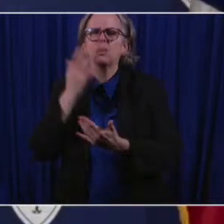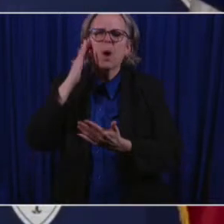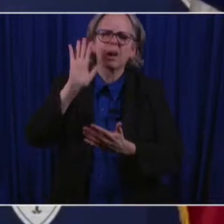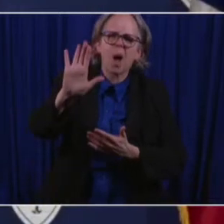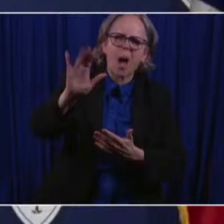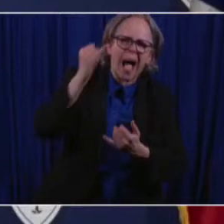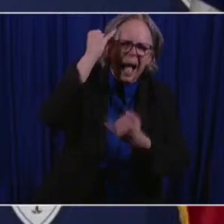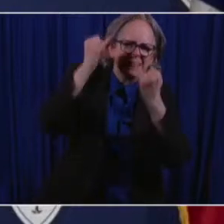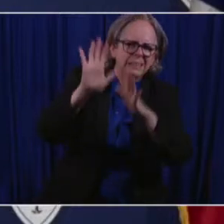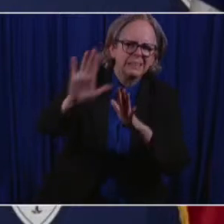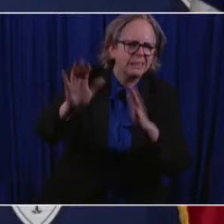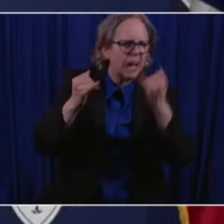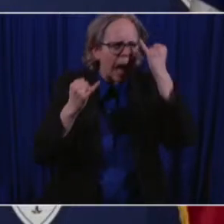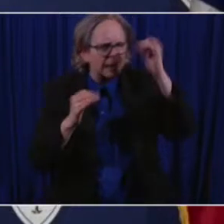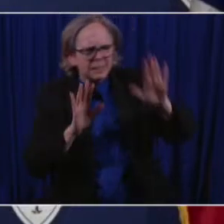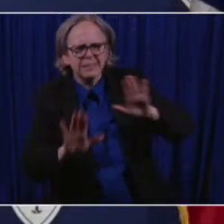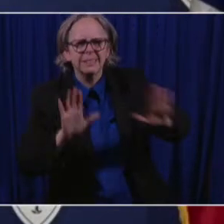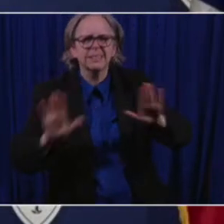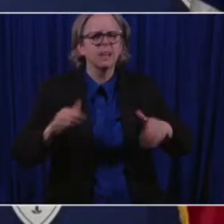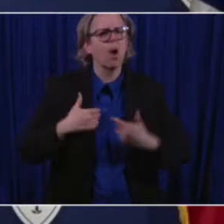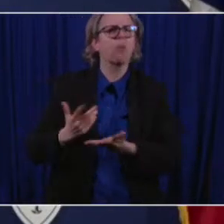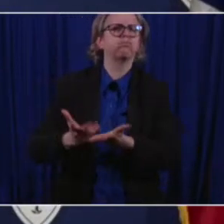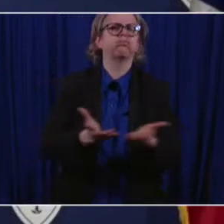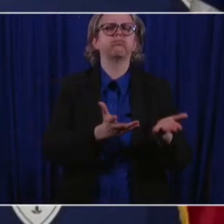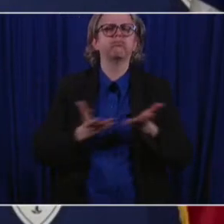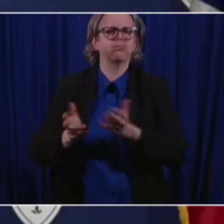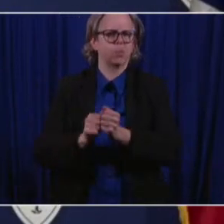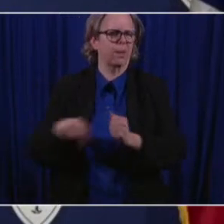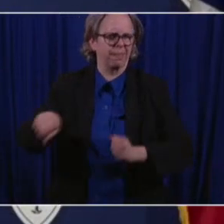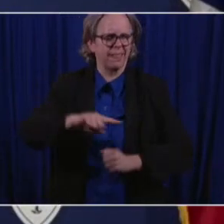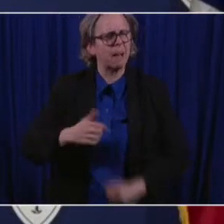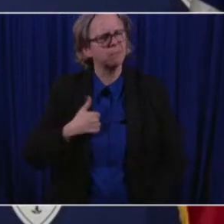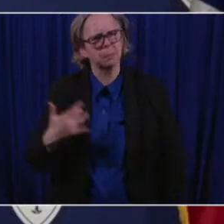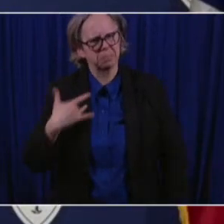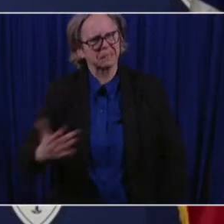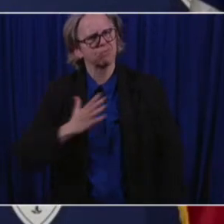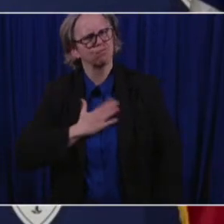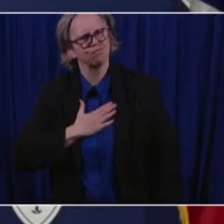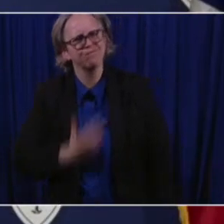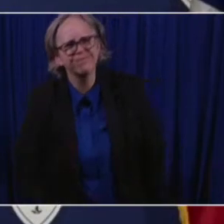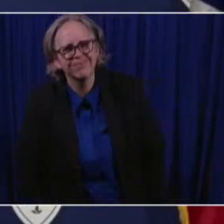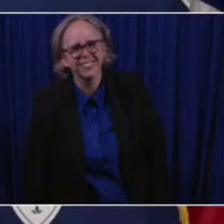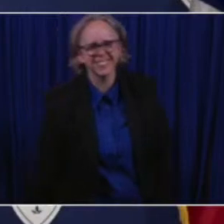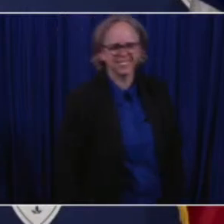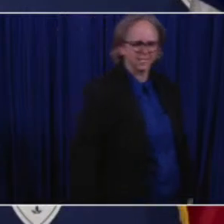Next question online is from Dan DeRose at WOIO in Cleveland.